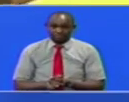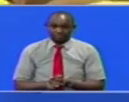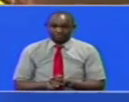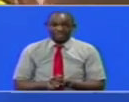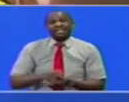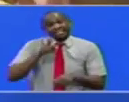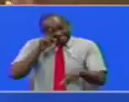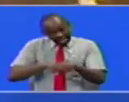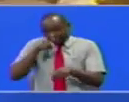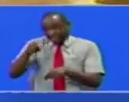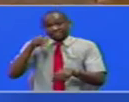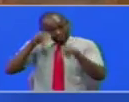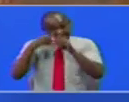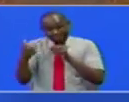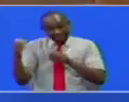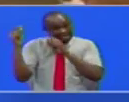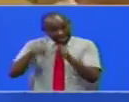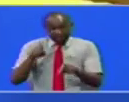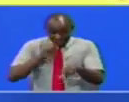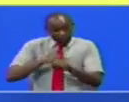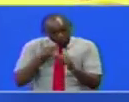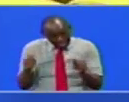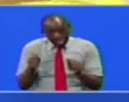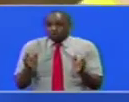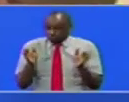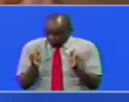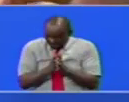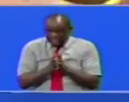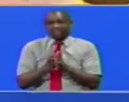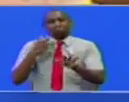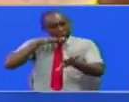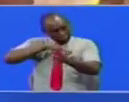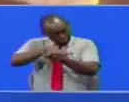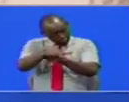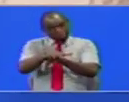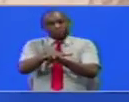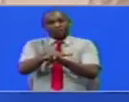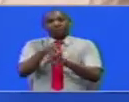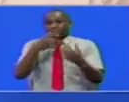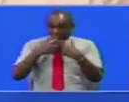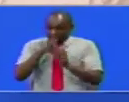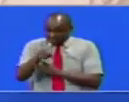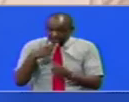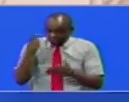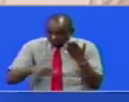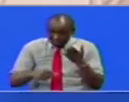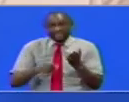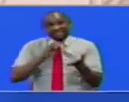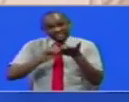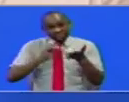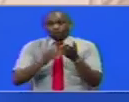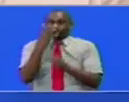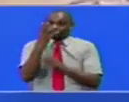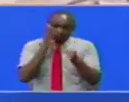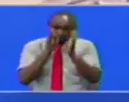The availability of the ballot papers in time, as well as an integrated electronic system, which is pegged on Section 44